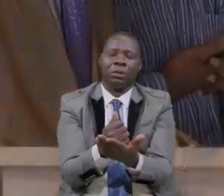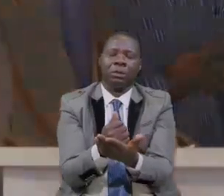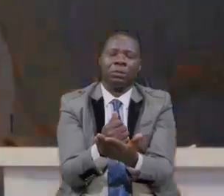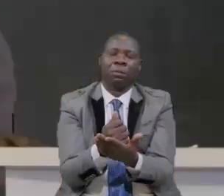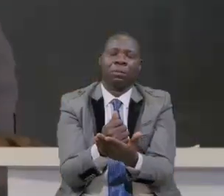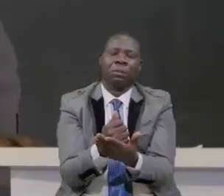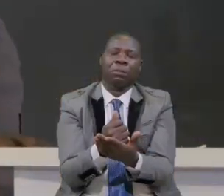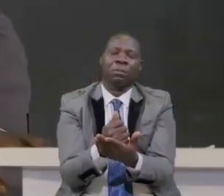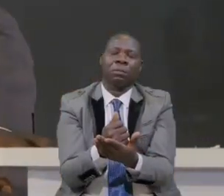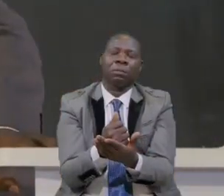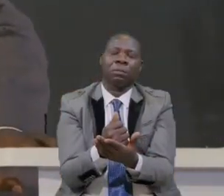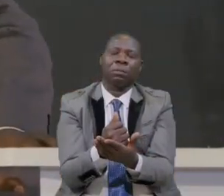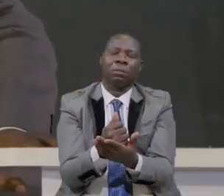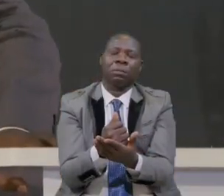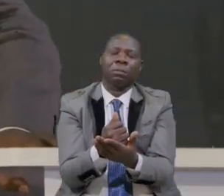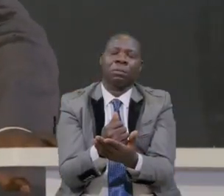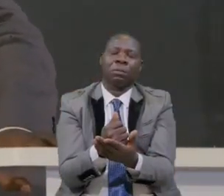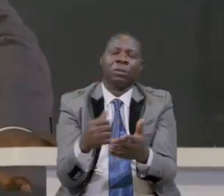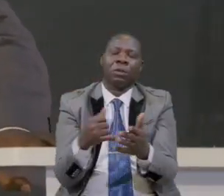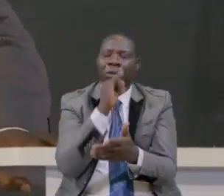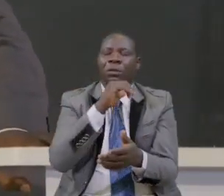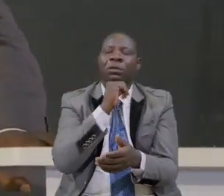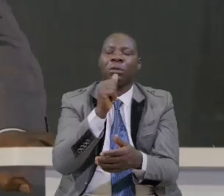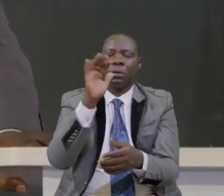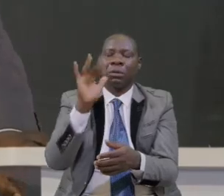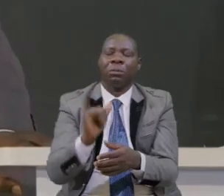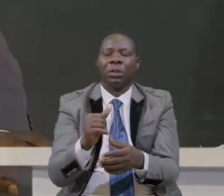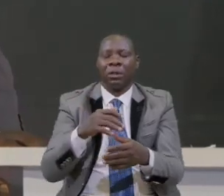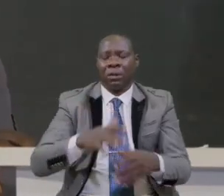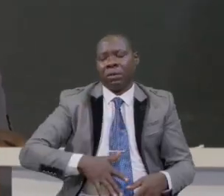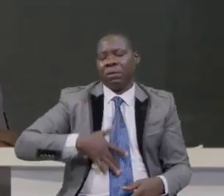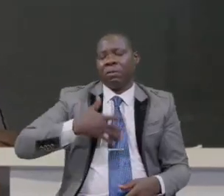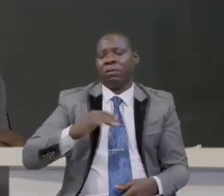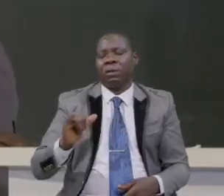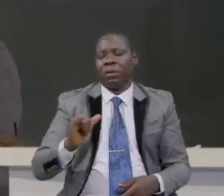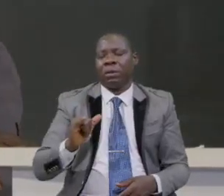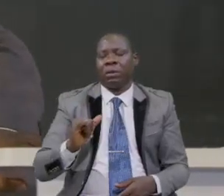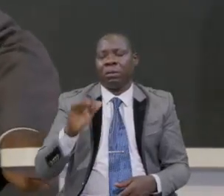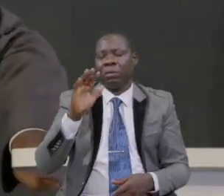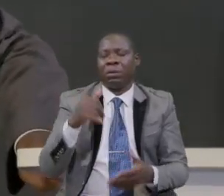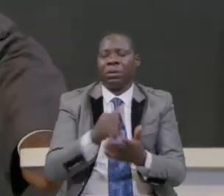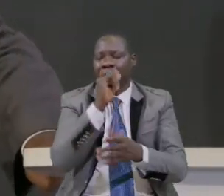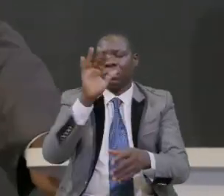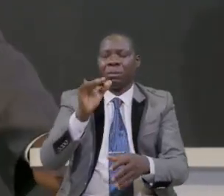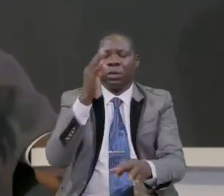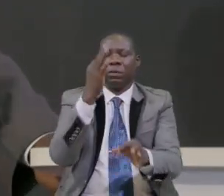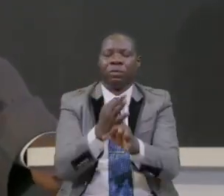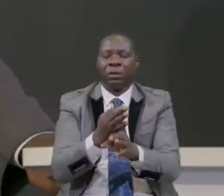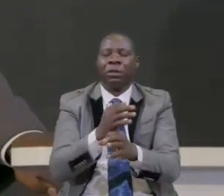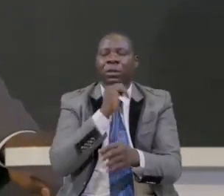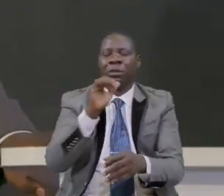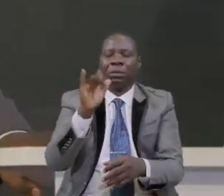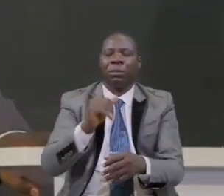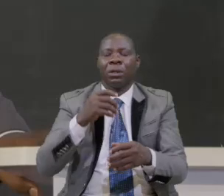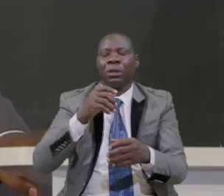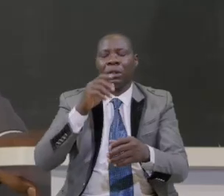Amen. It's not by feeling, by faith. Not by trying, by